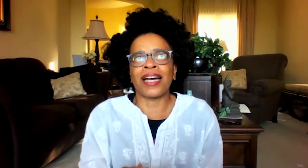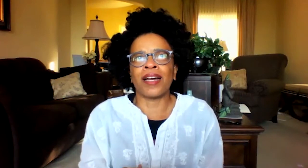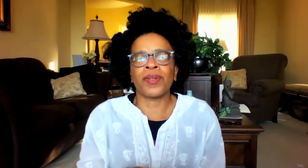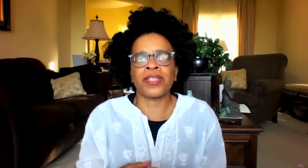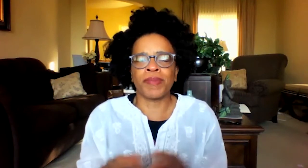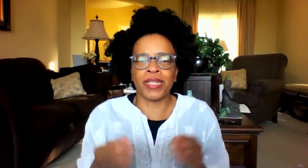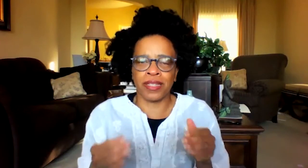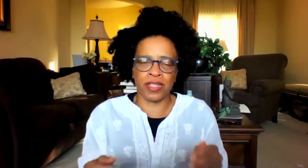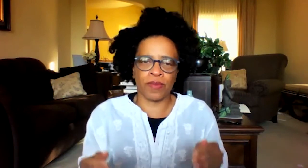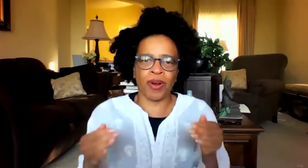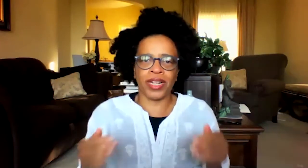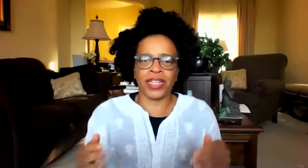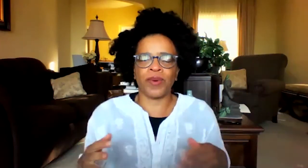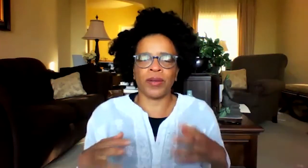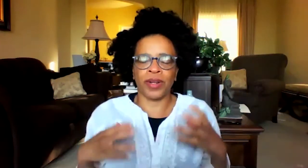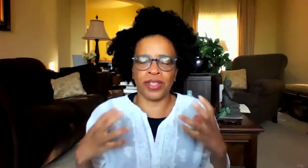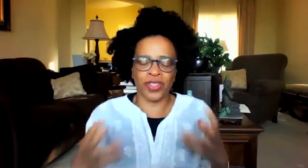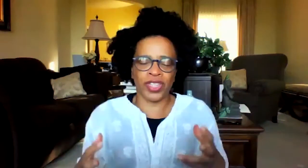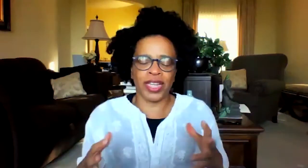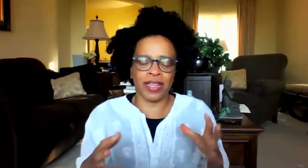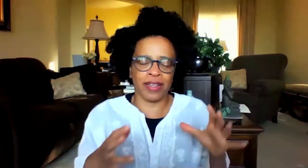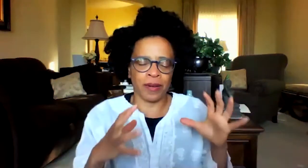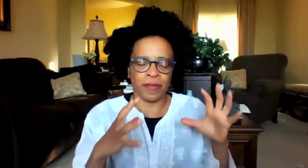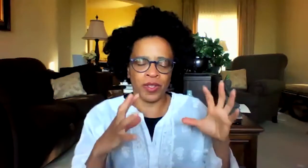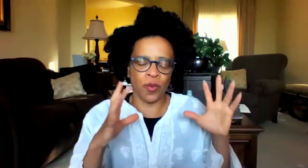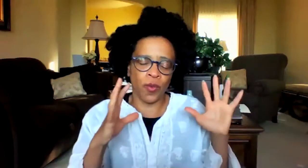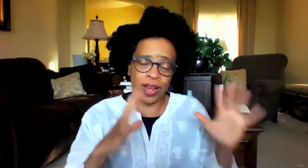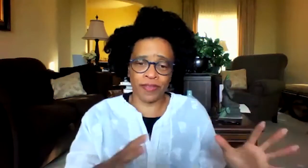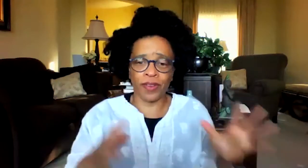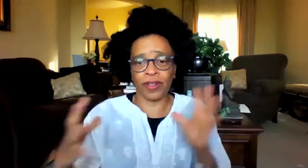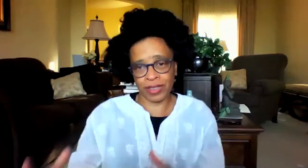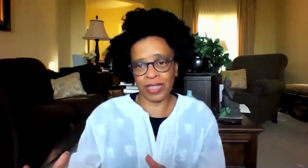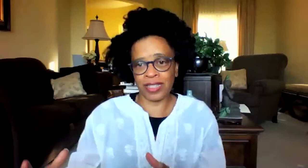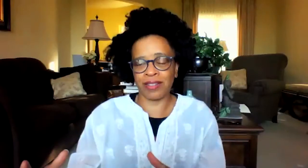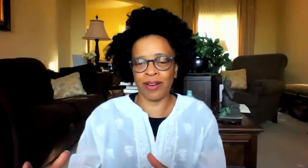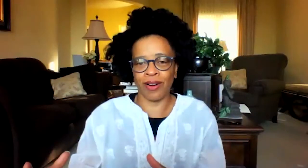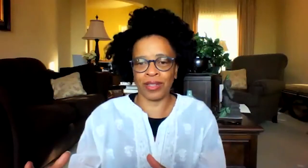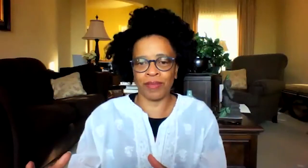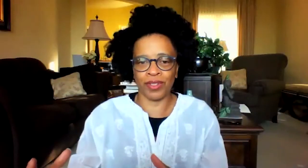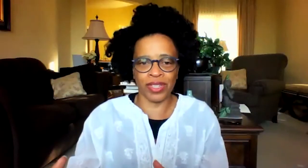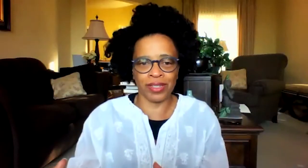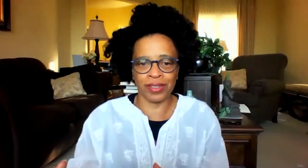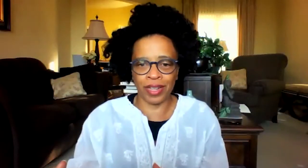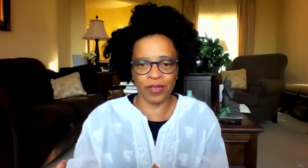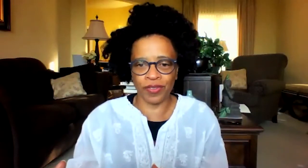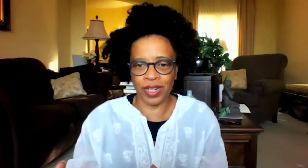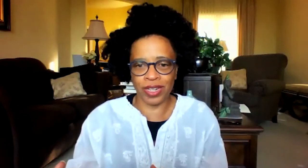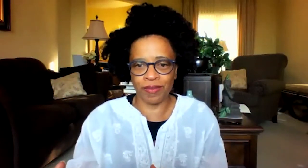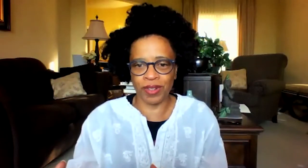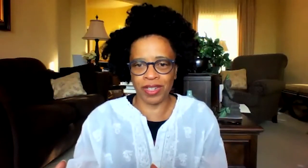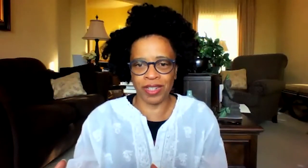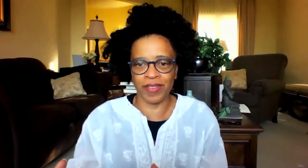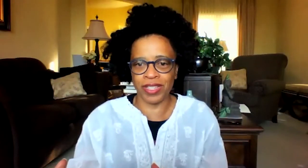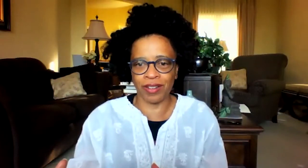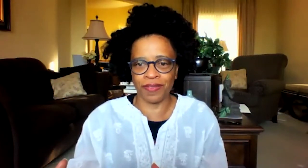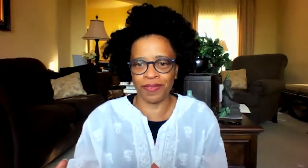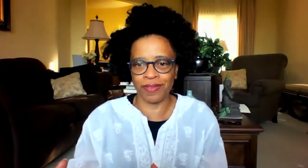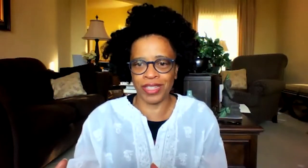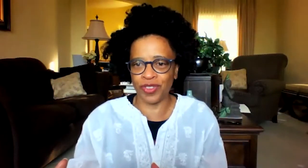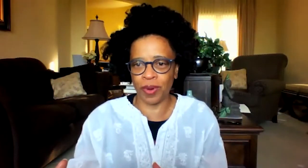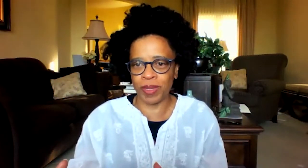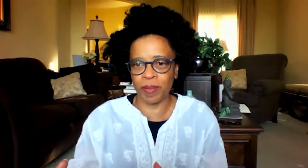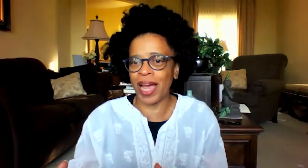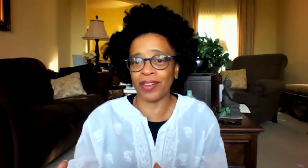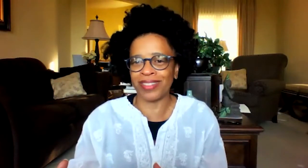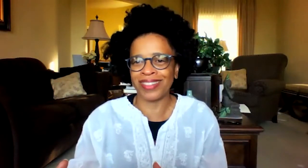And I want to speak this part as well. I want to just say, white folk on this call, I'm using language of race, which in and of itself,